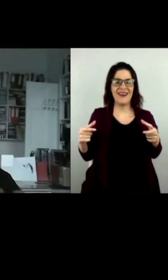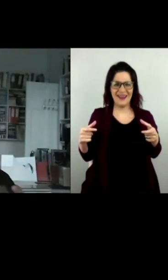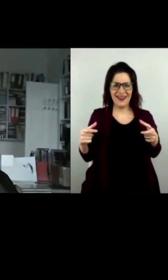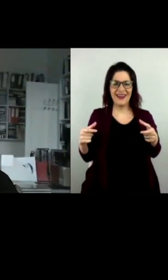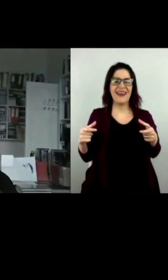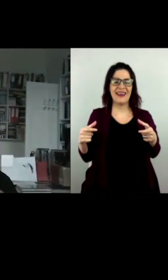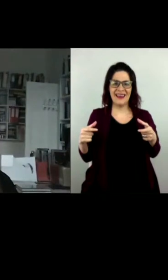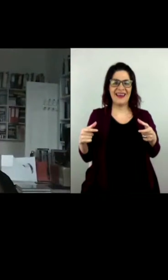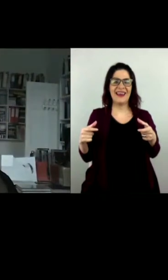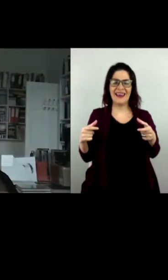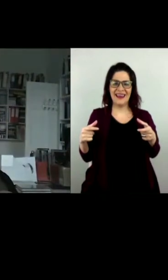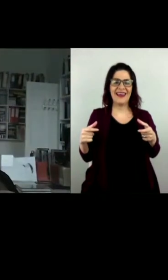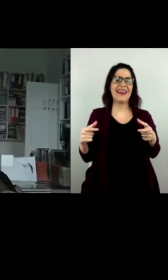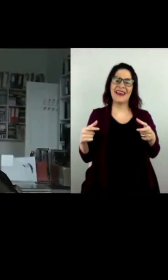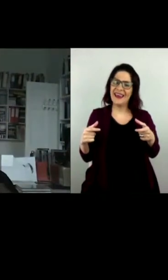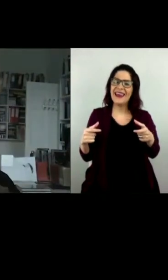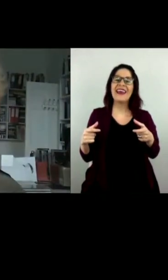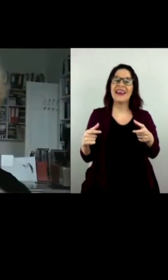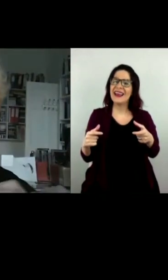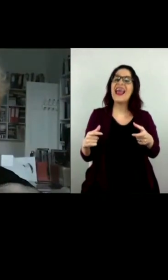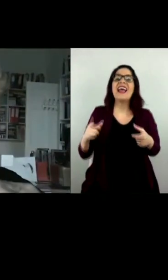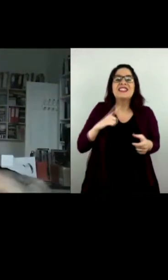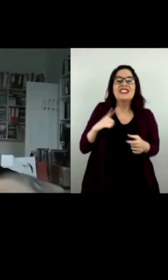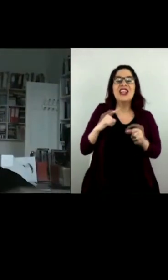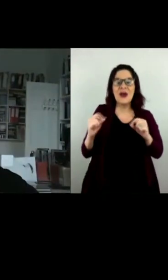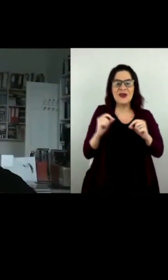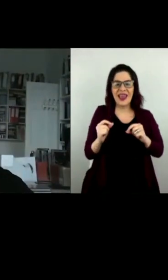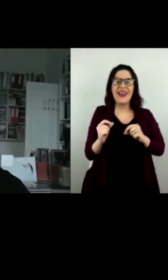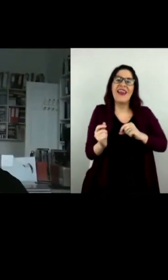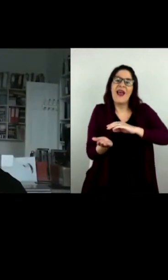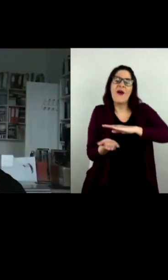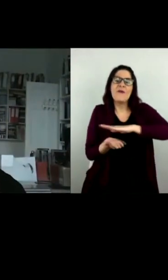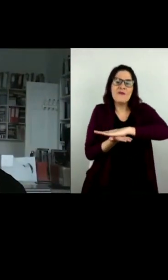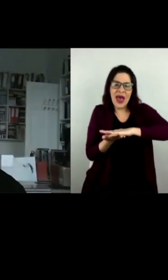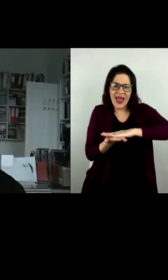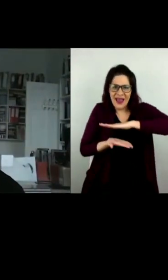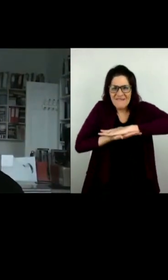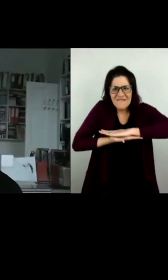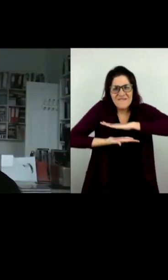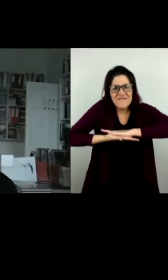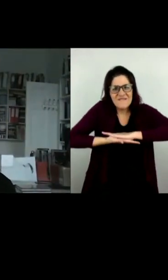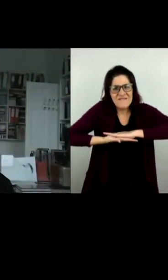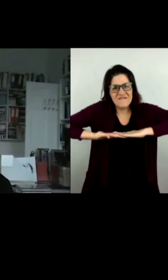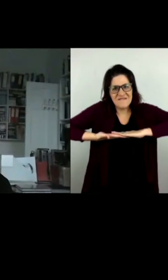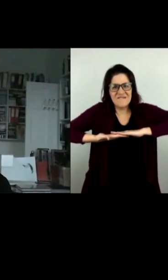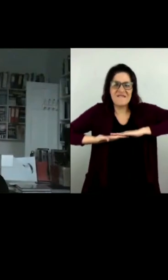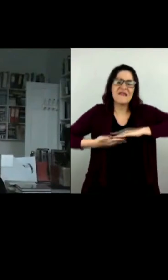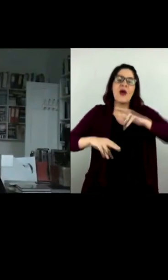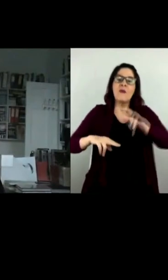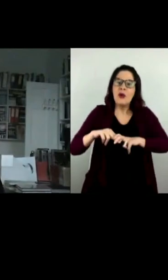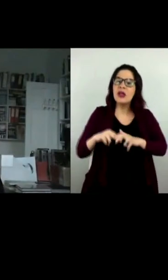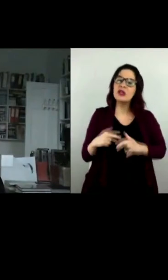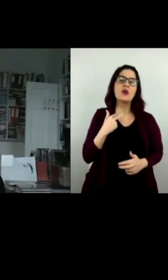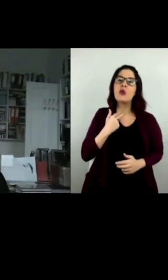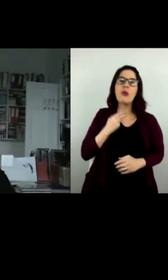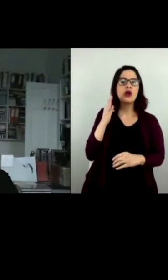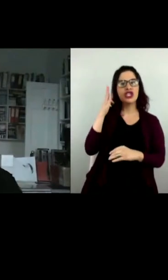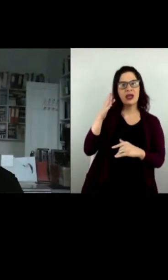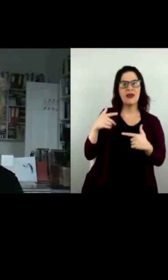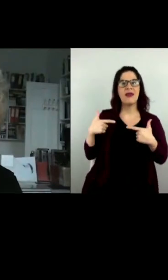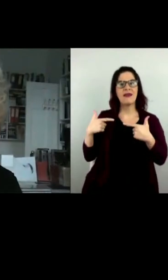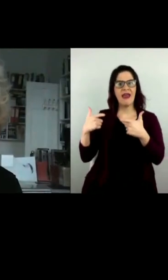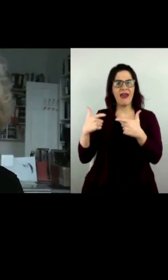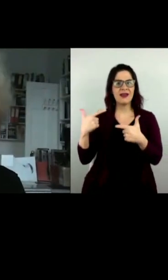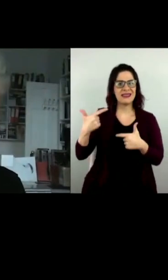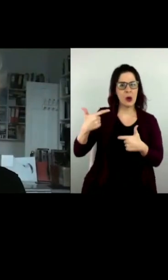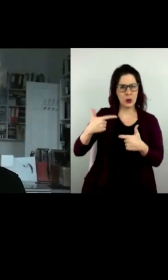orthotic, the thing, you know, he had. Flat feet. That's it. And that's why he could not fight in World War II, because he had flat feet. And for